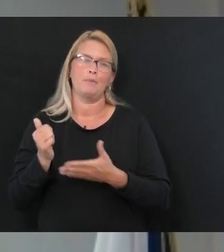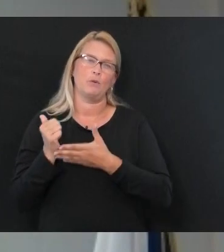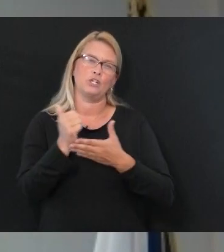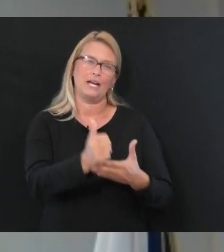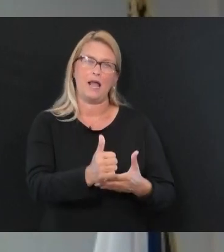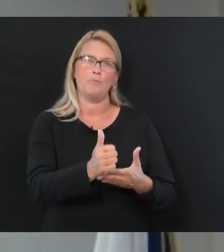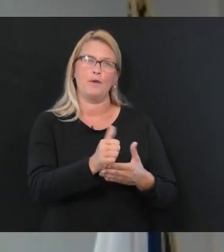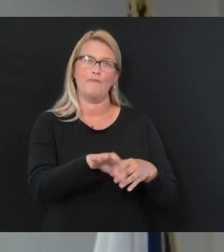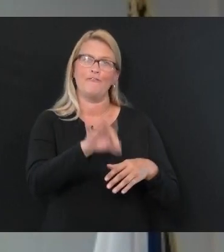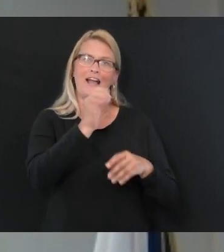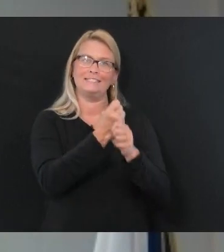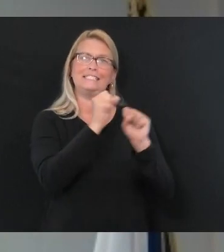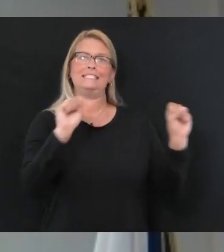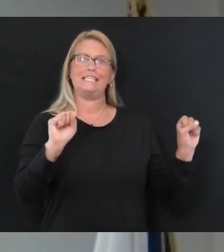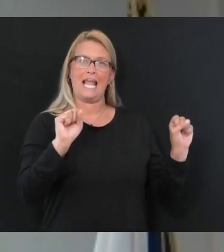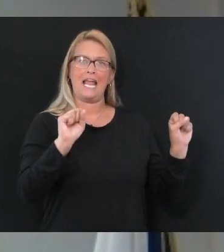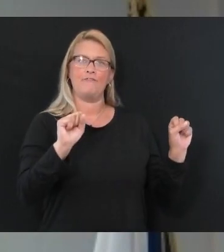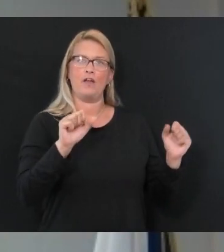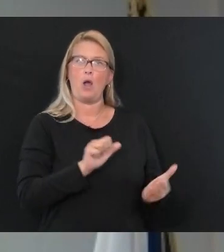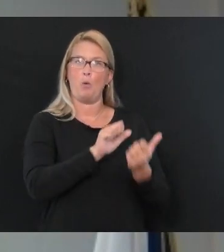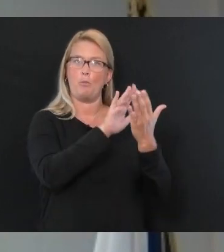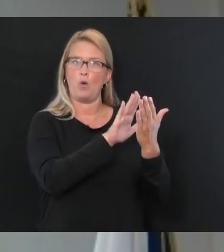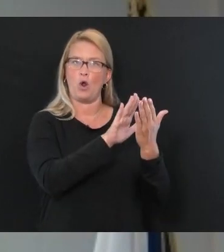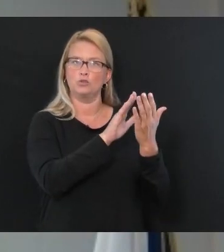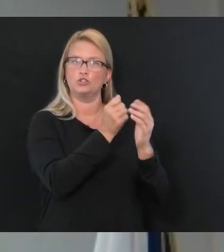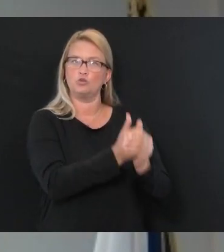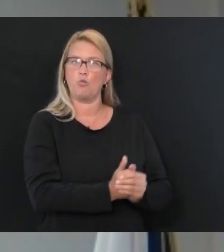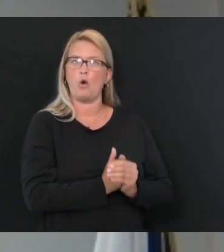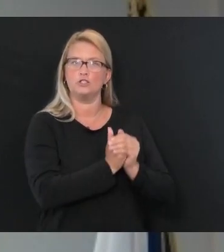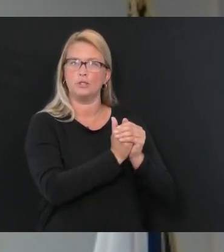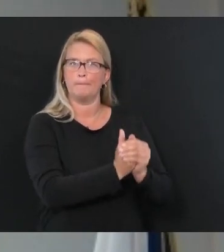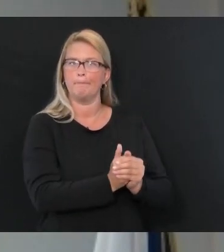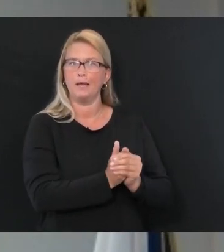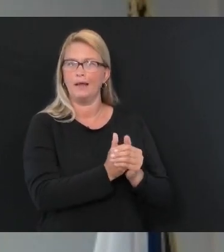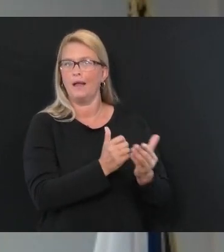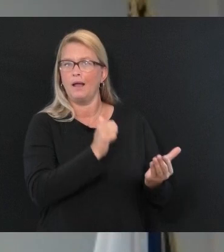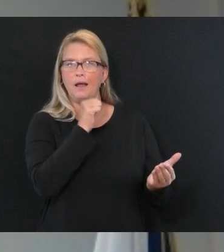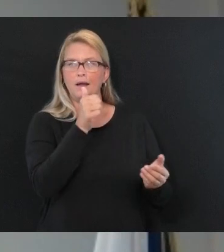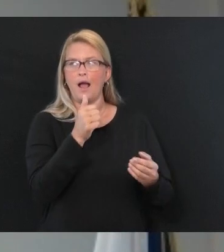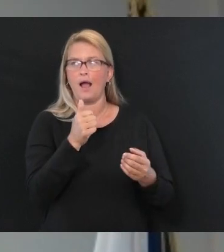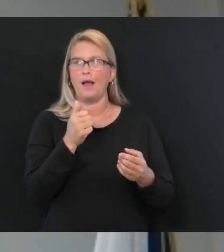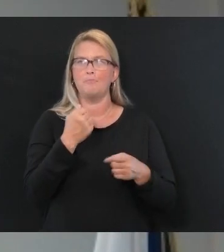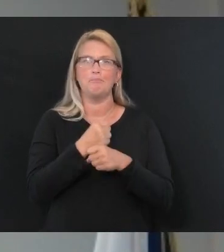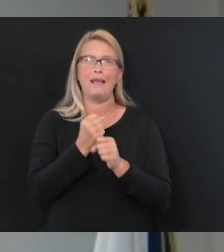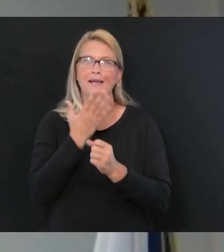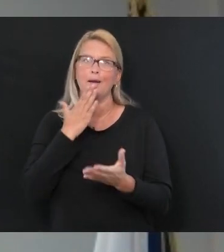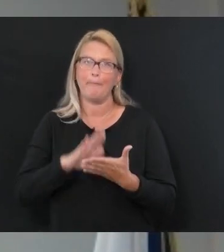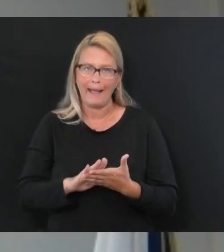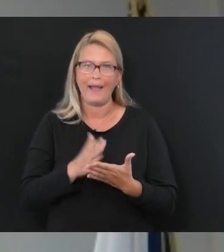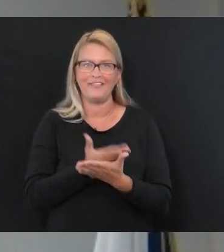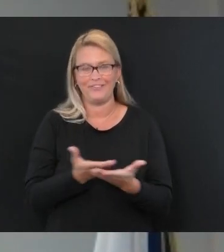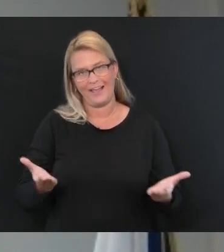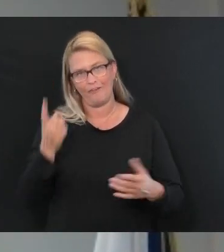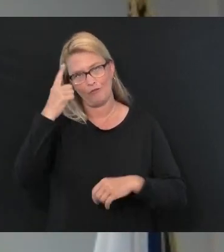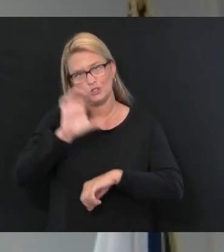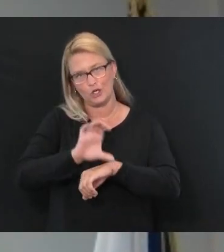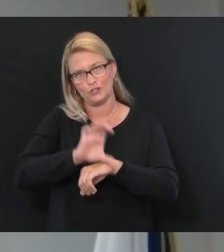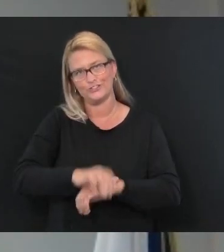worship safely, and that is something we're trying to work with them, not make it a bad thing for church